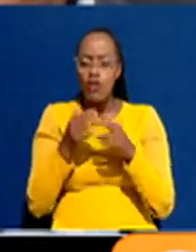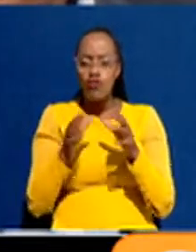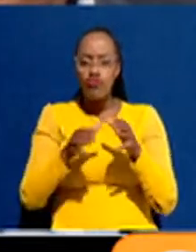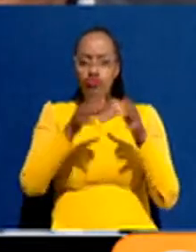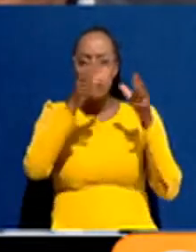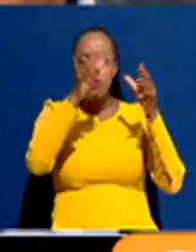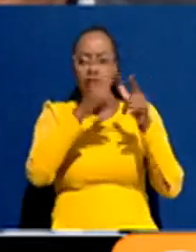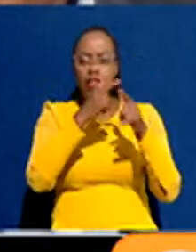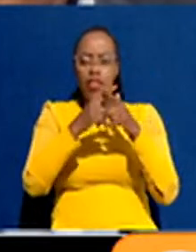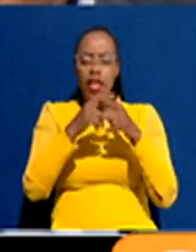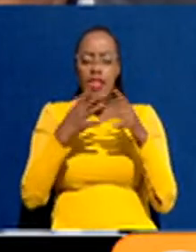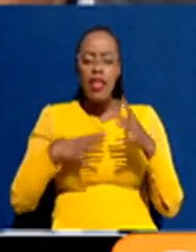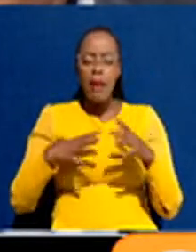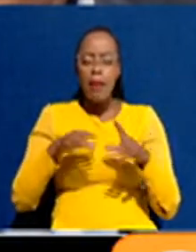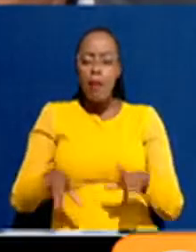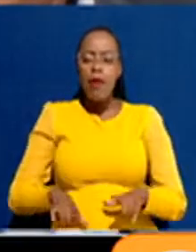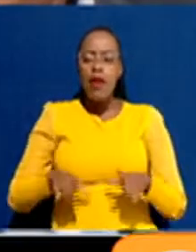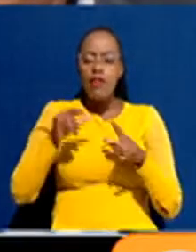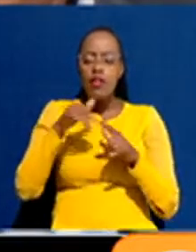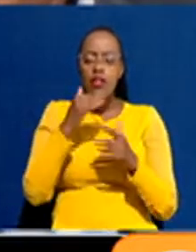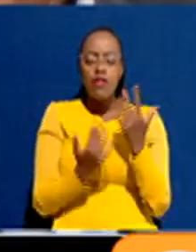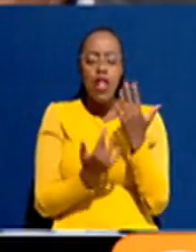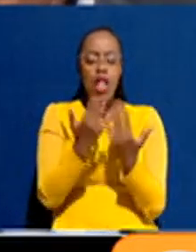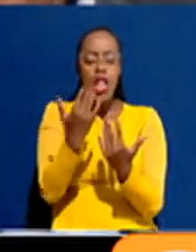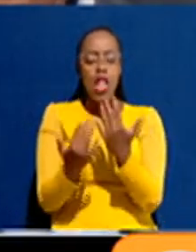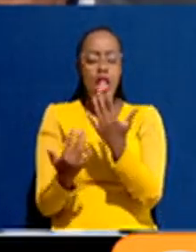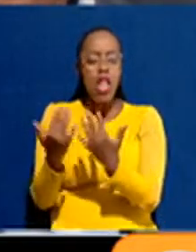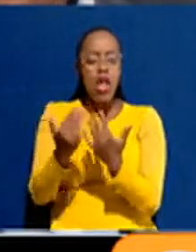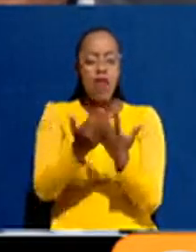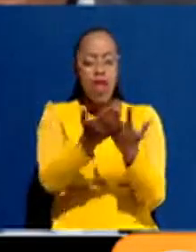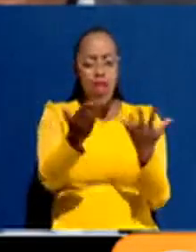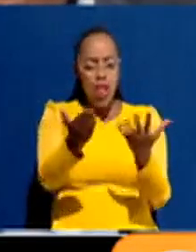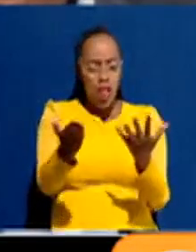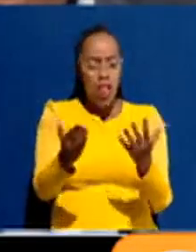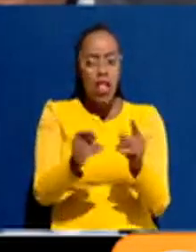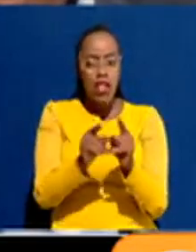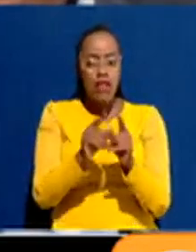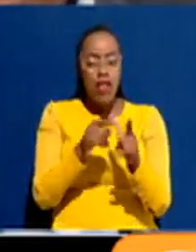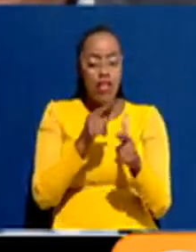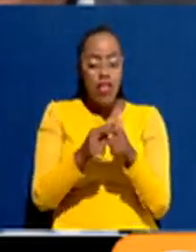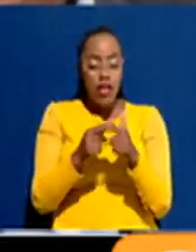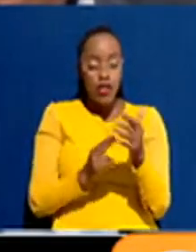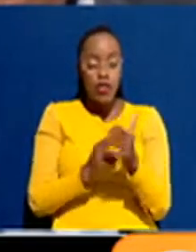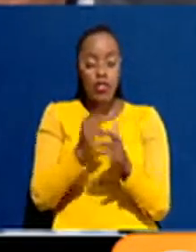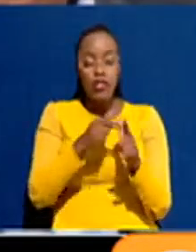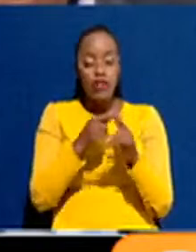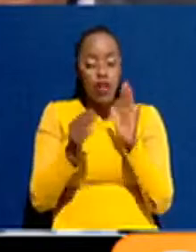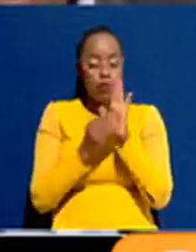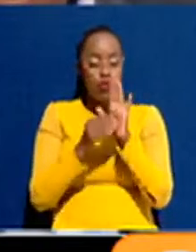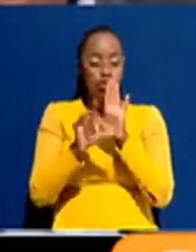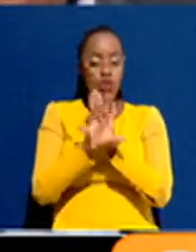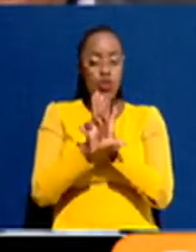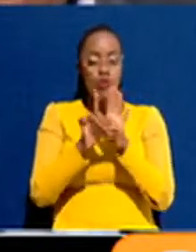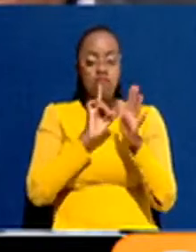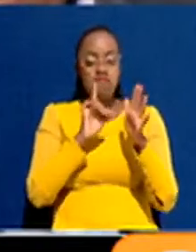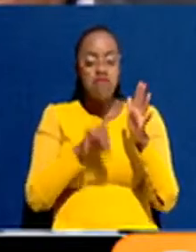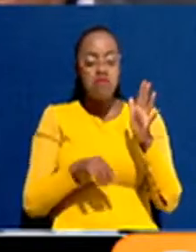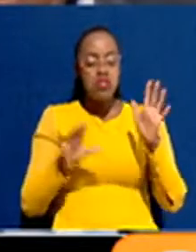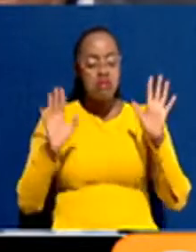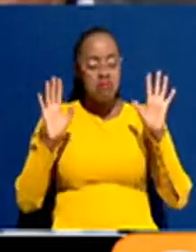said the natives there were lighting fires all over the place. And he, on the spot, created a law that said that,